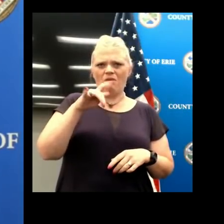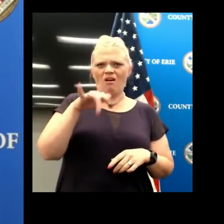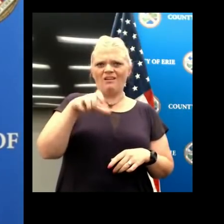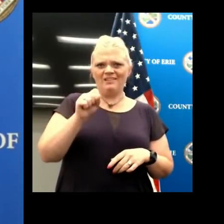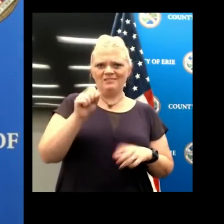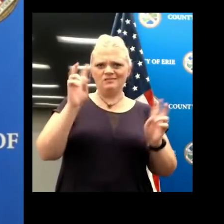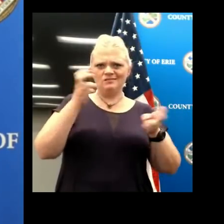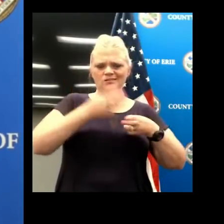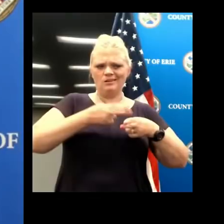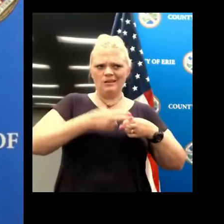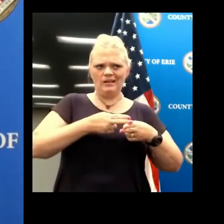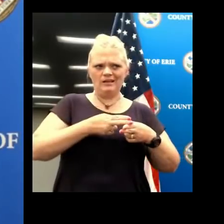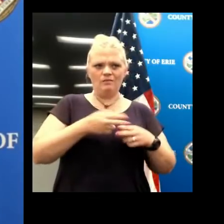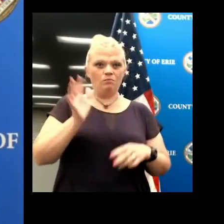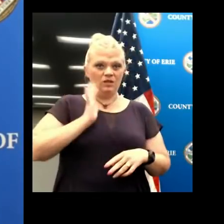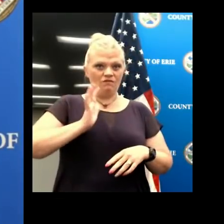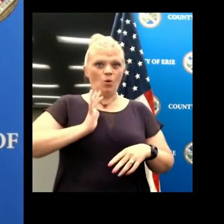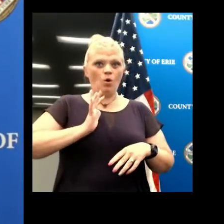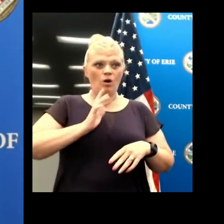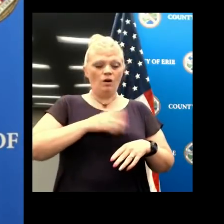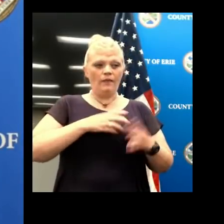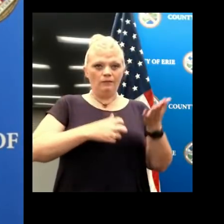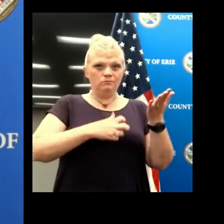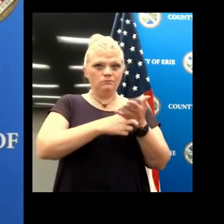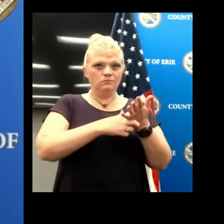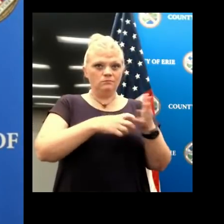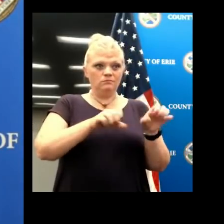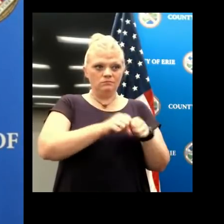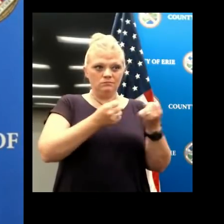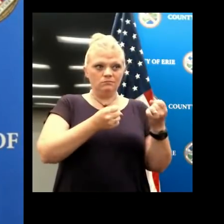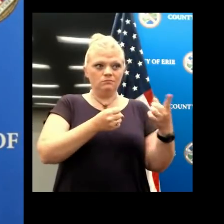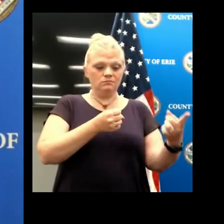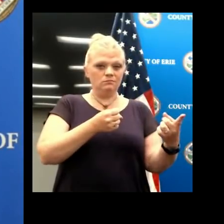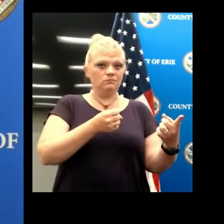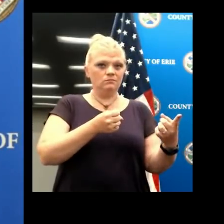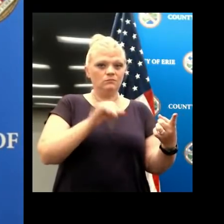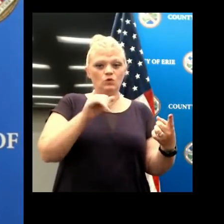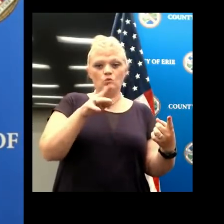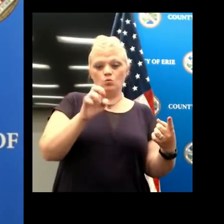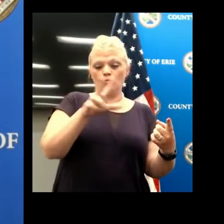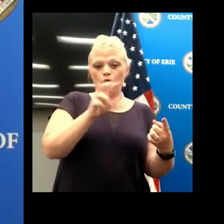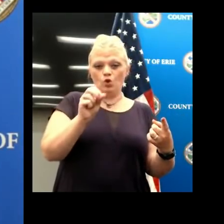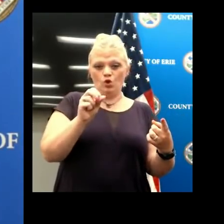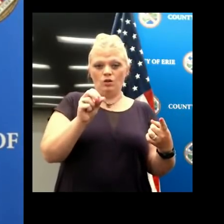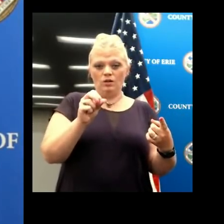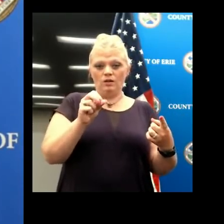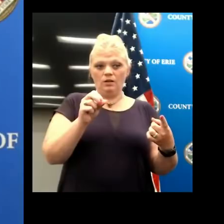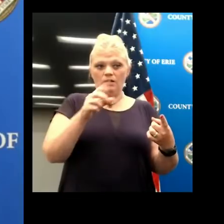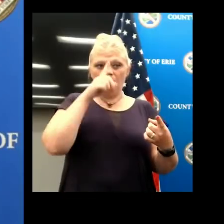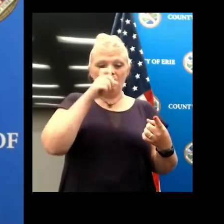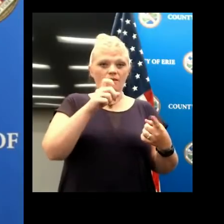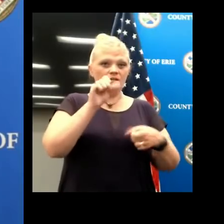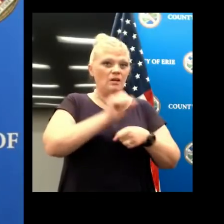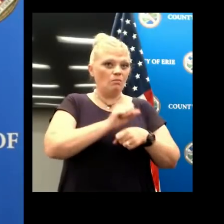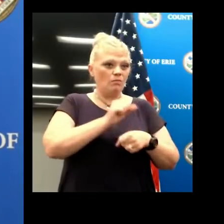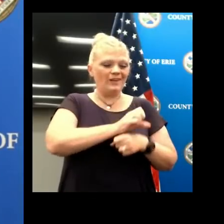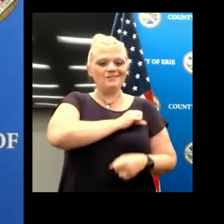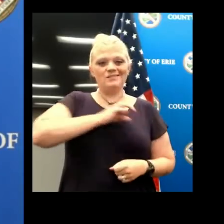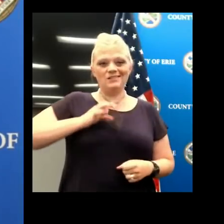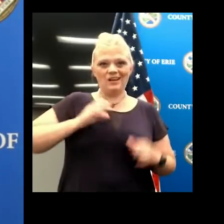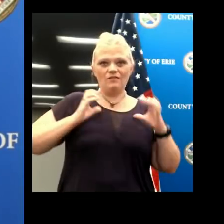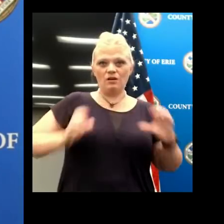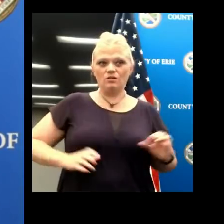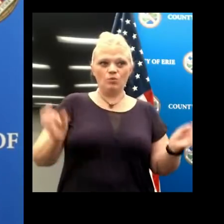cited by the Department of Health on June 30th for failure to have the employees as well as patrons